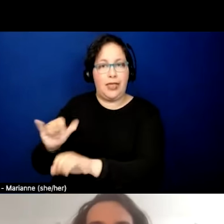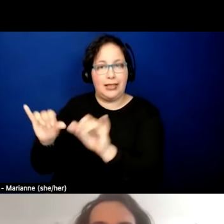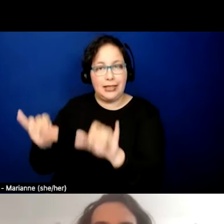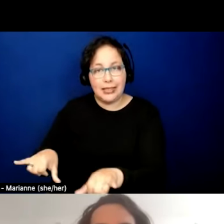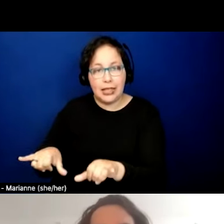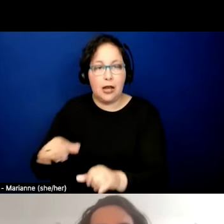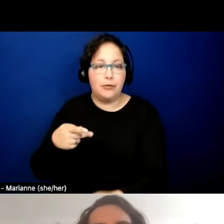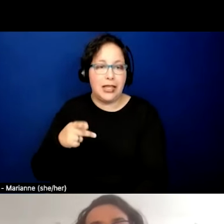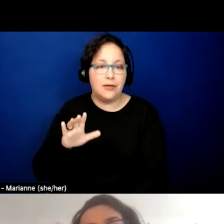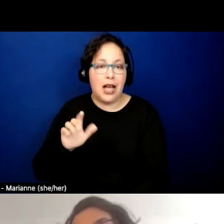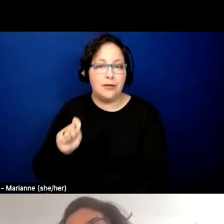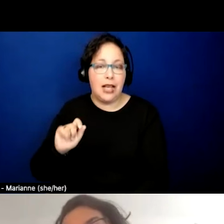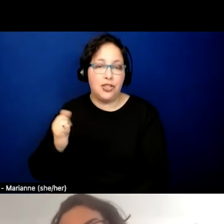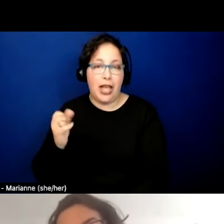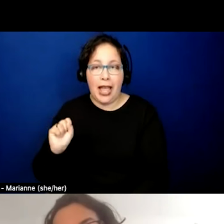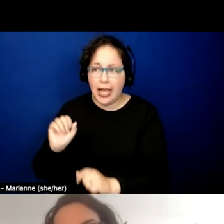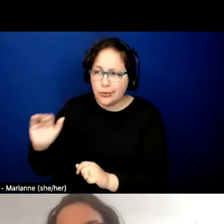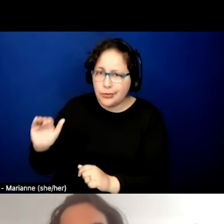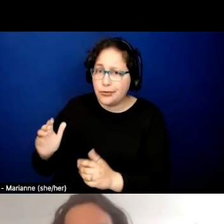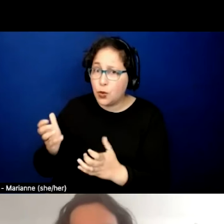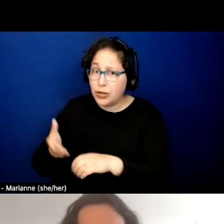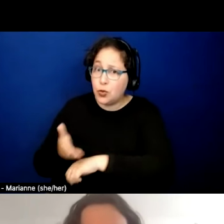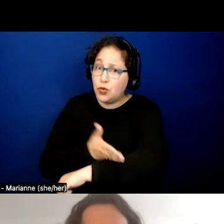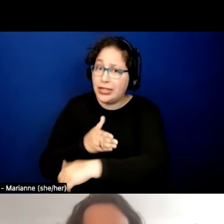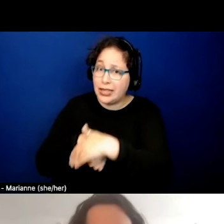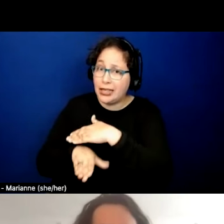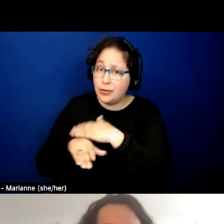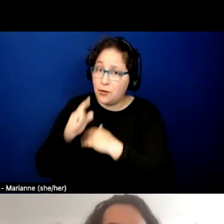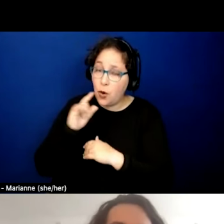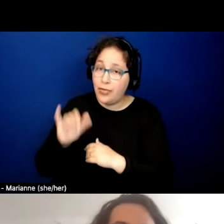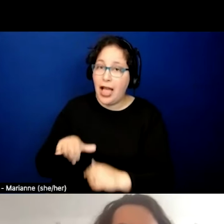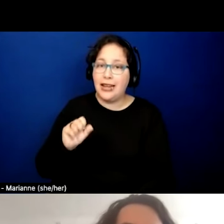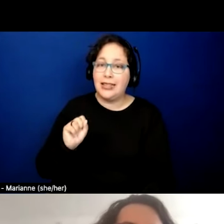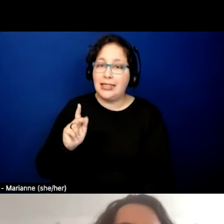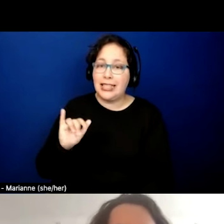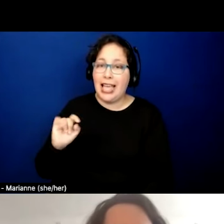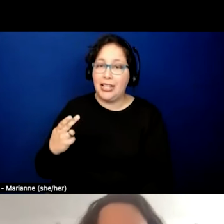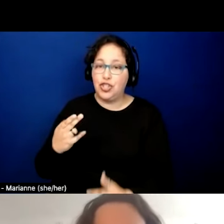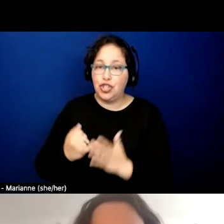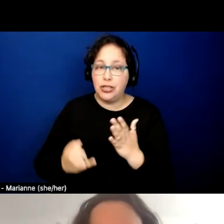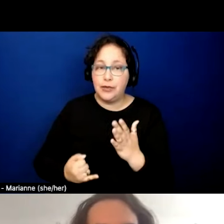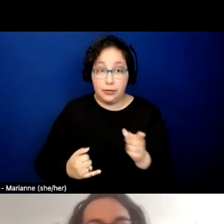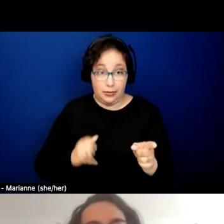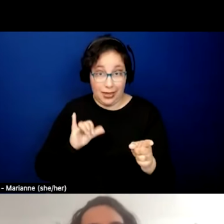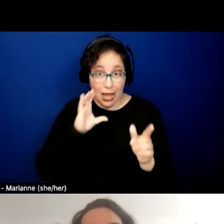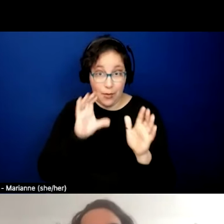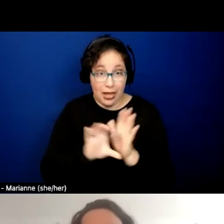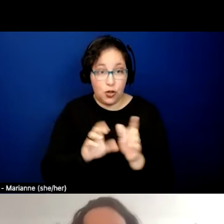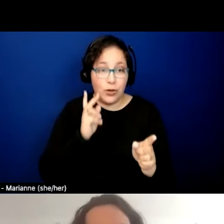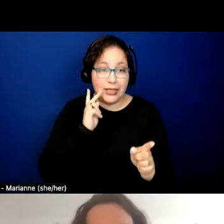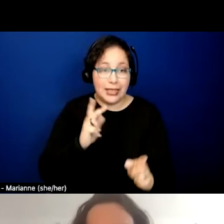Claire, started working towards improving accessibility of p5.sketches. In the picture, we see Chancey and